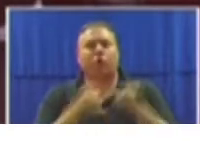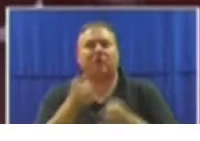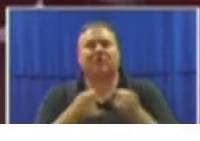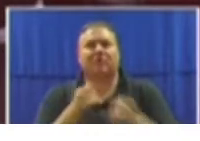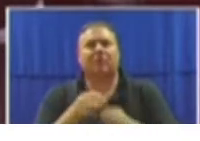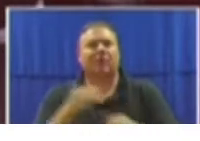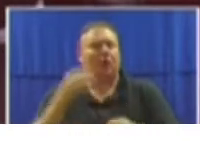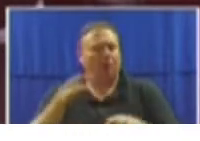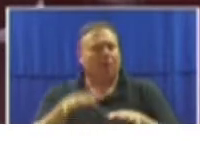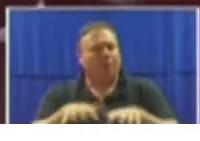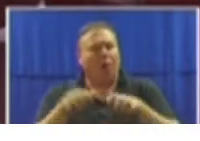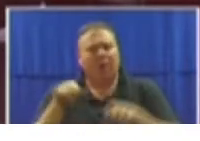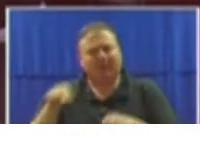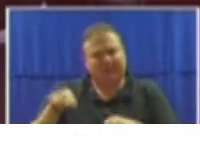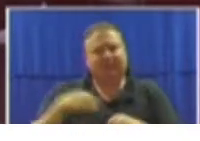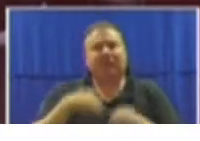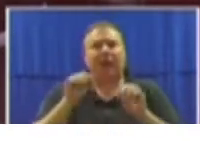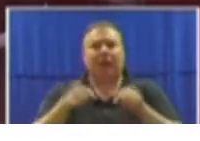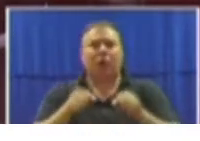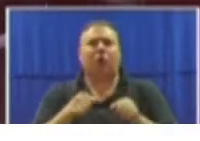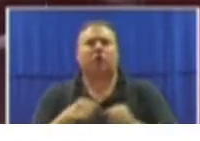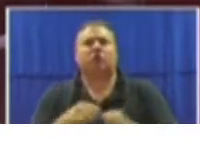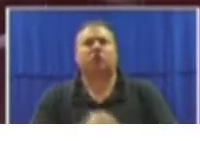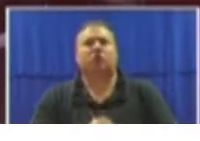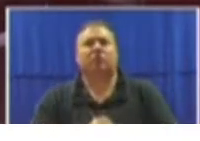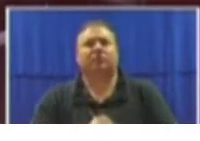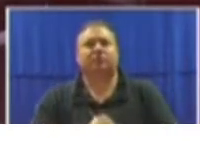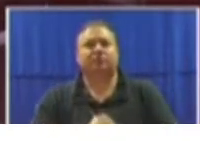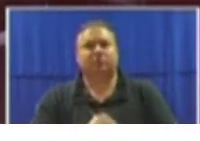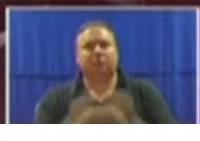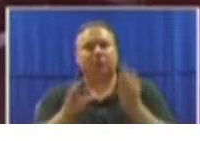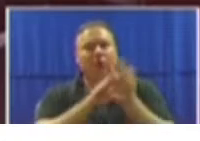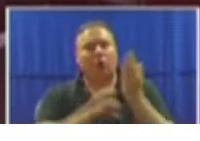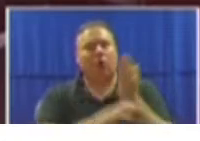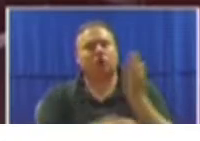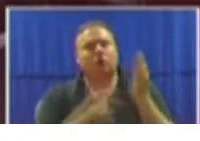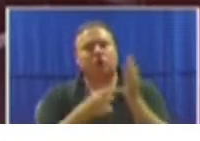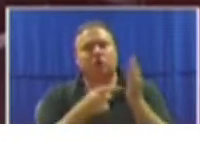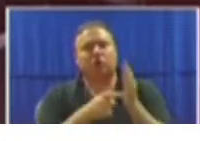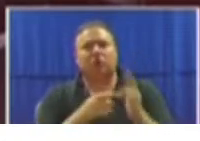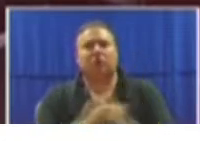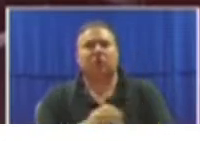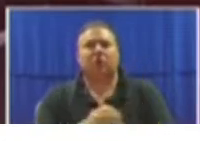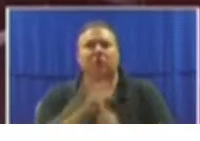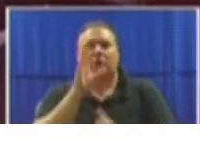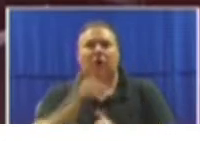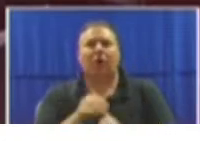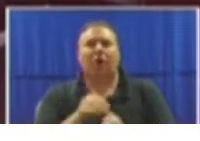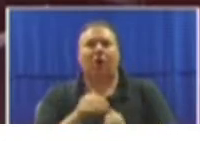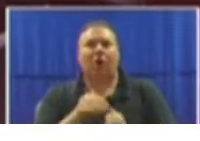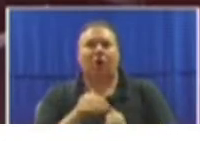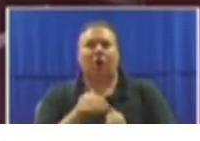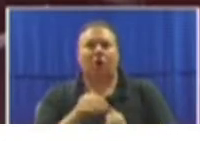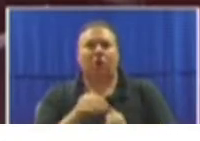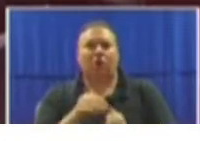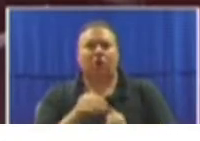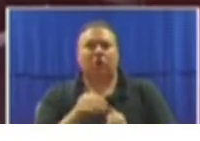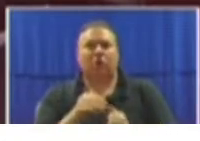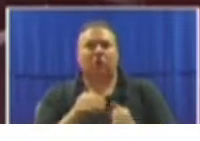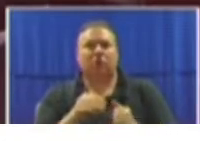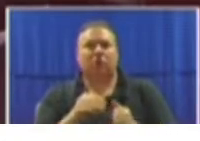Parliament. Honorable Speaker, the Constitution empowers the President to appoint and disappoint members. Honorable